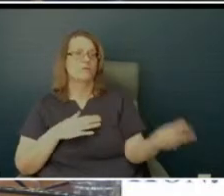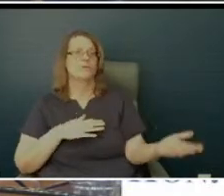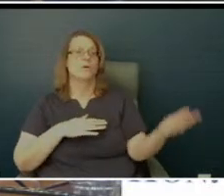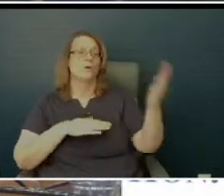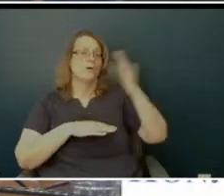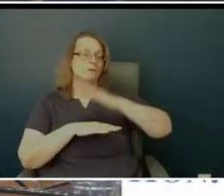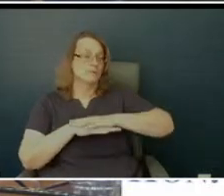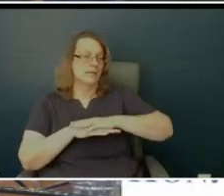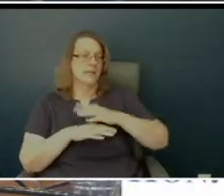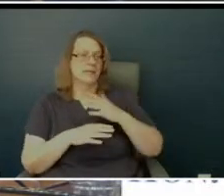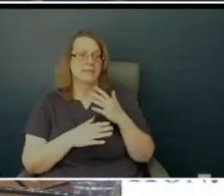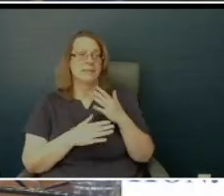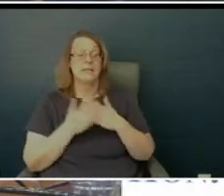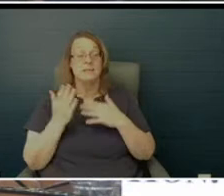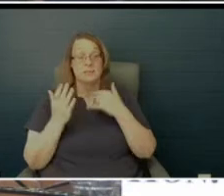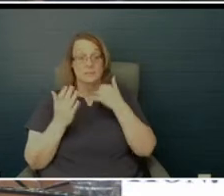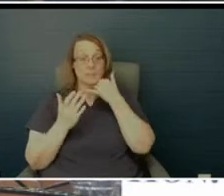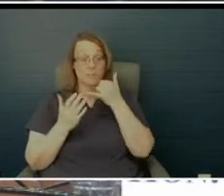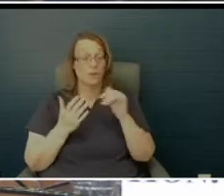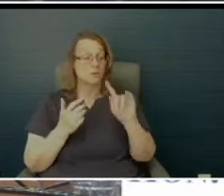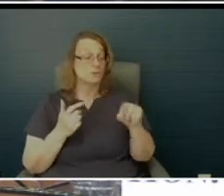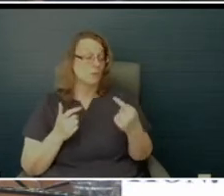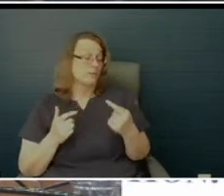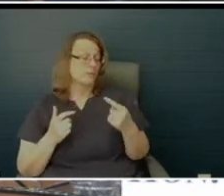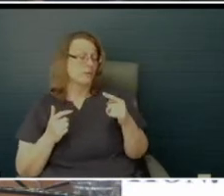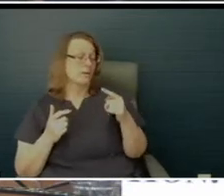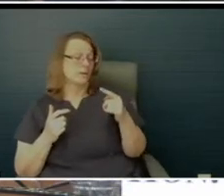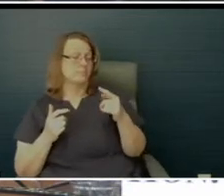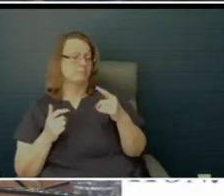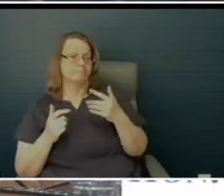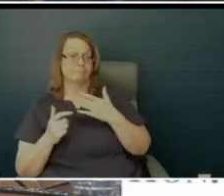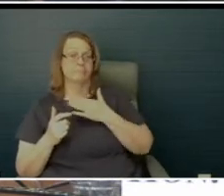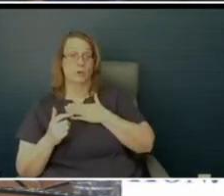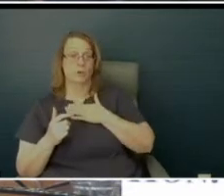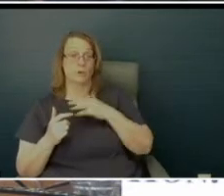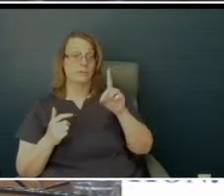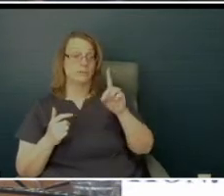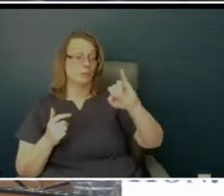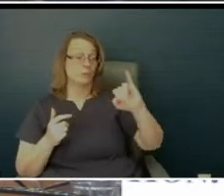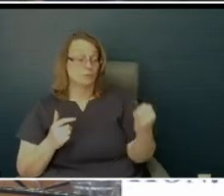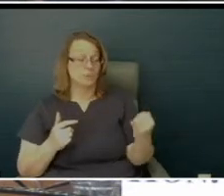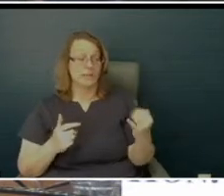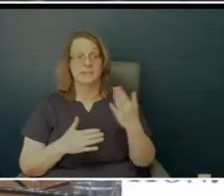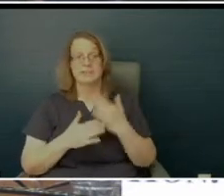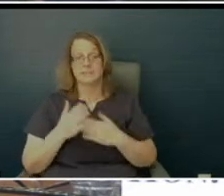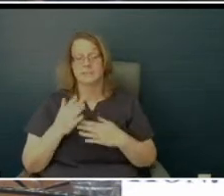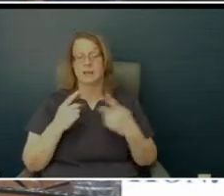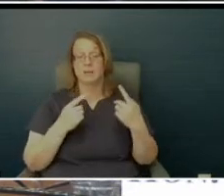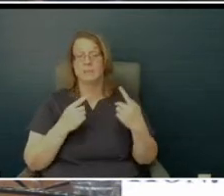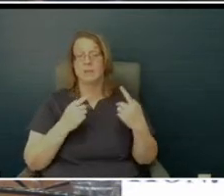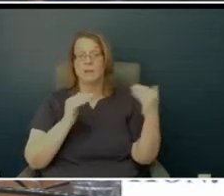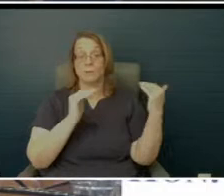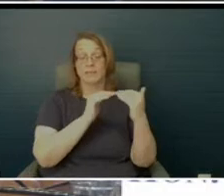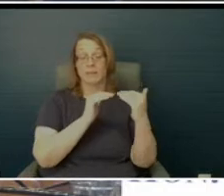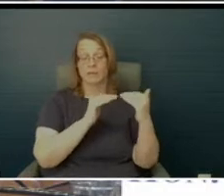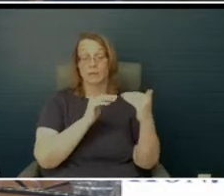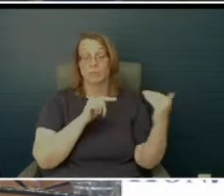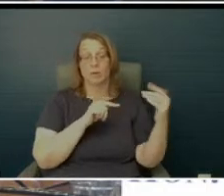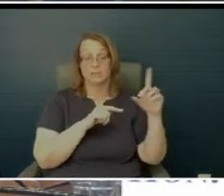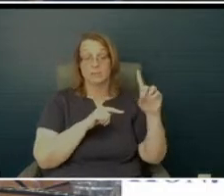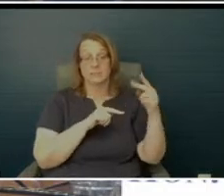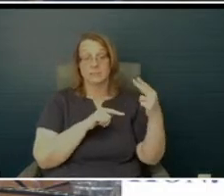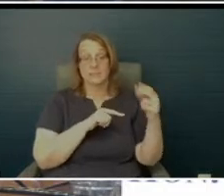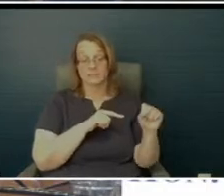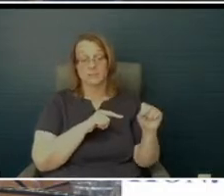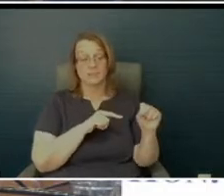Some calls with our own DOJ folks, some with cabinet counterparts at DHS and